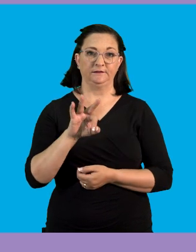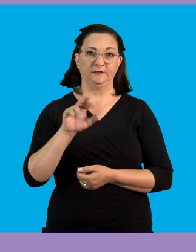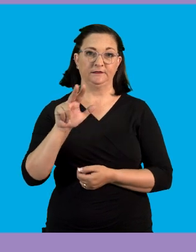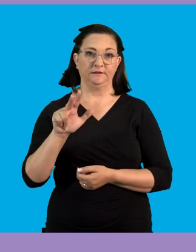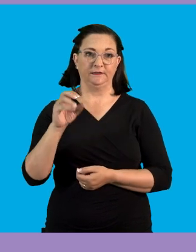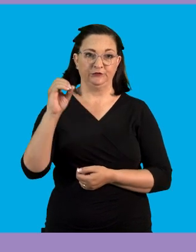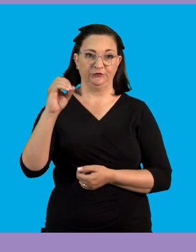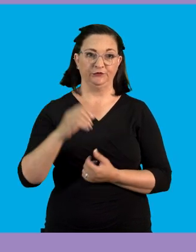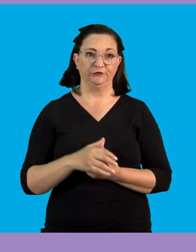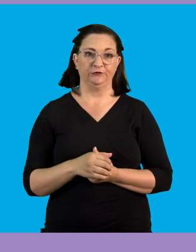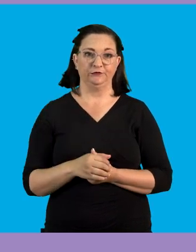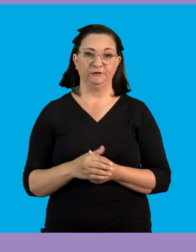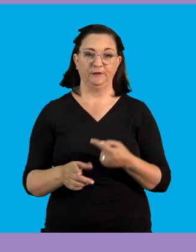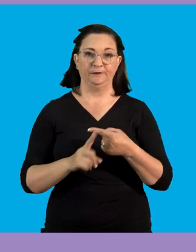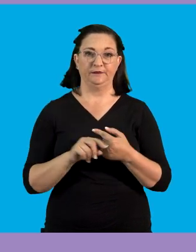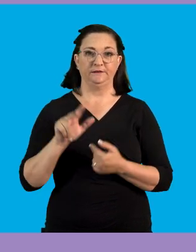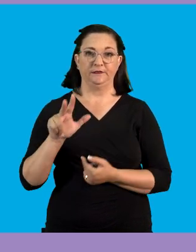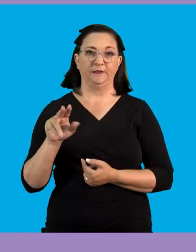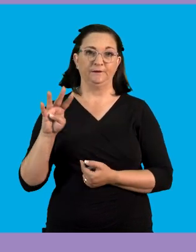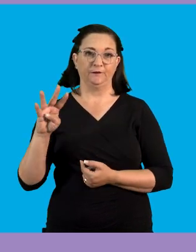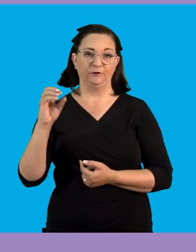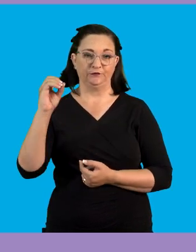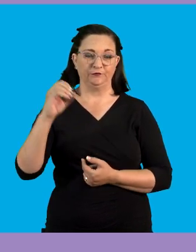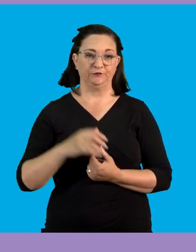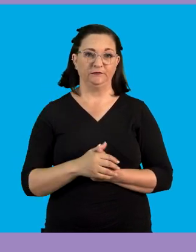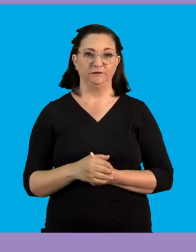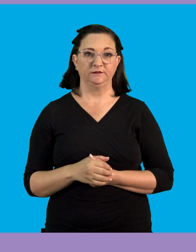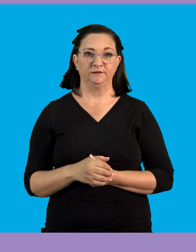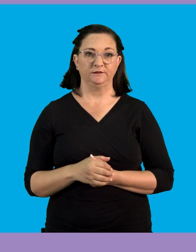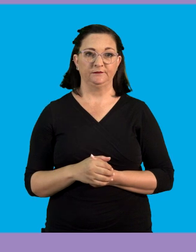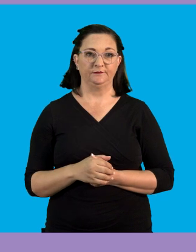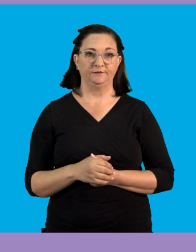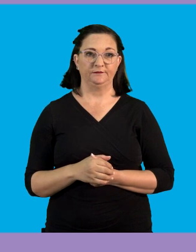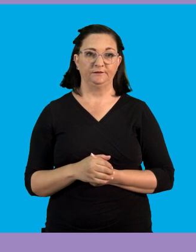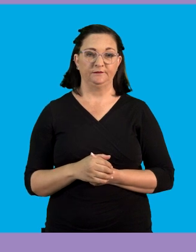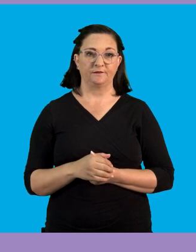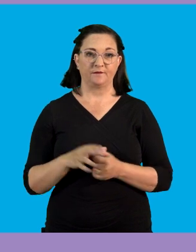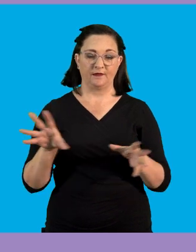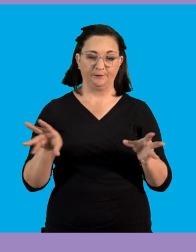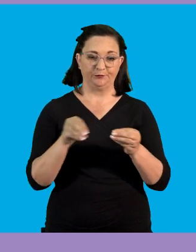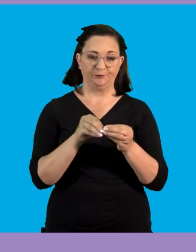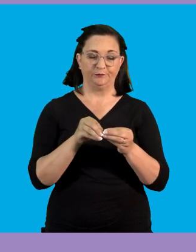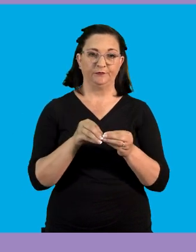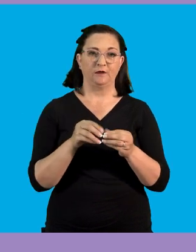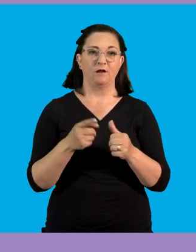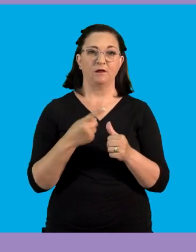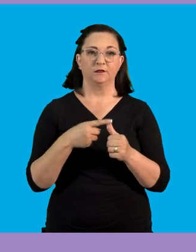plus 38 degrees plus 84 degrees. And let's add them